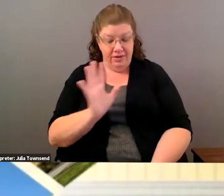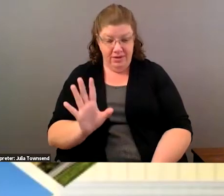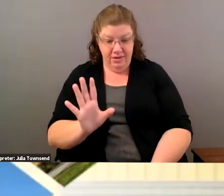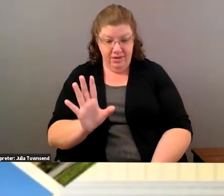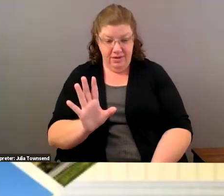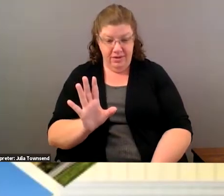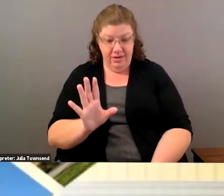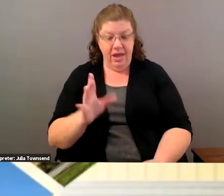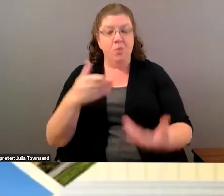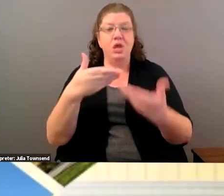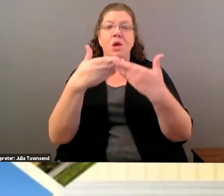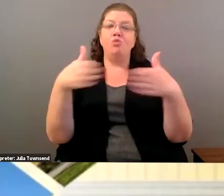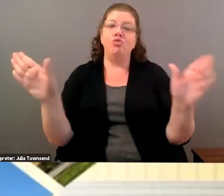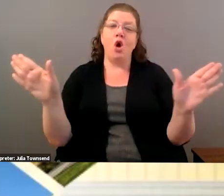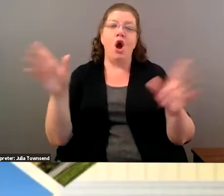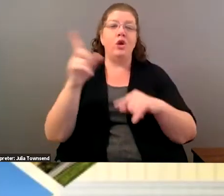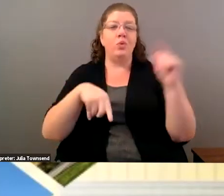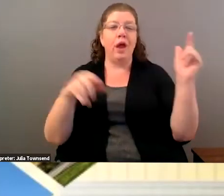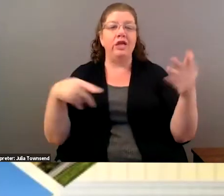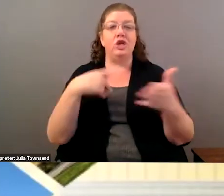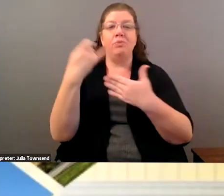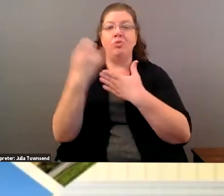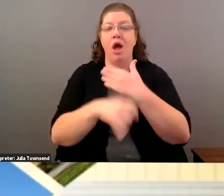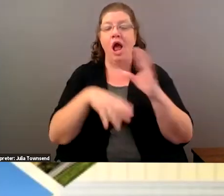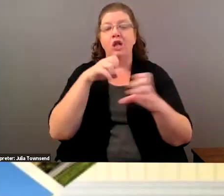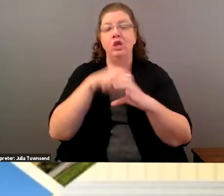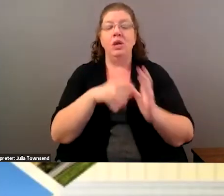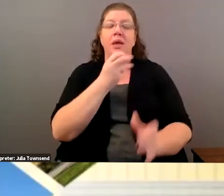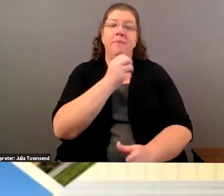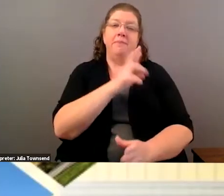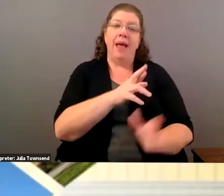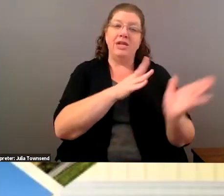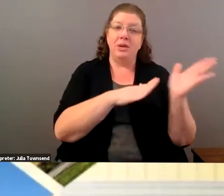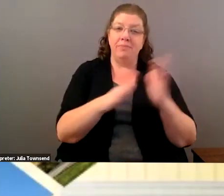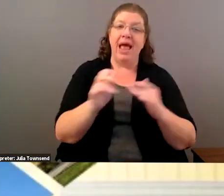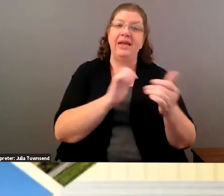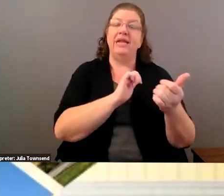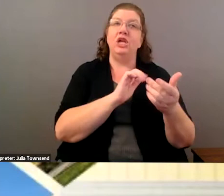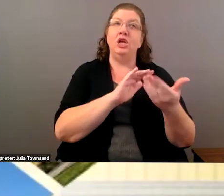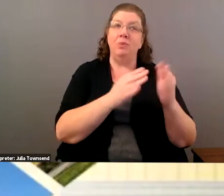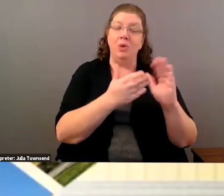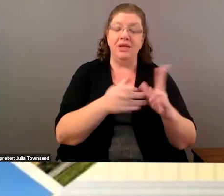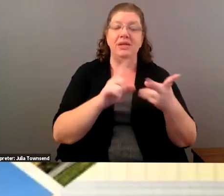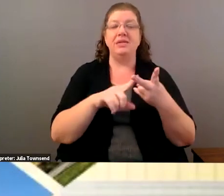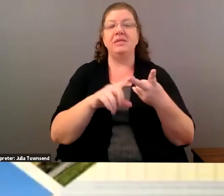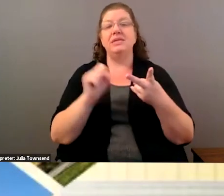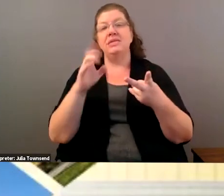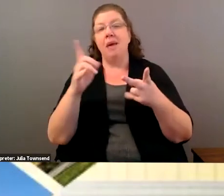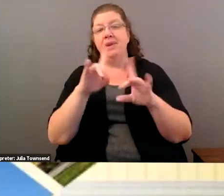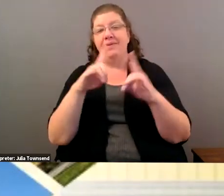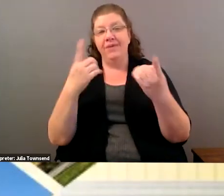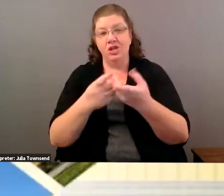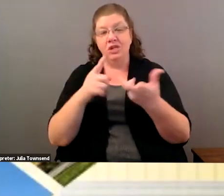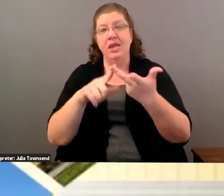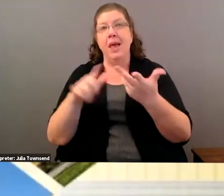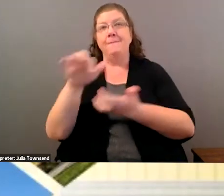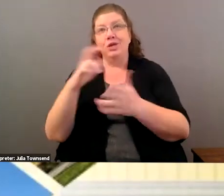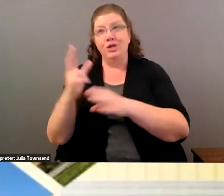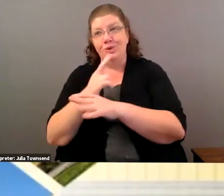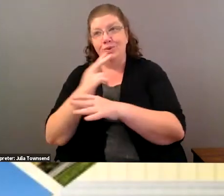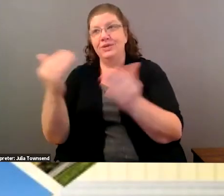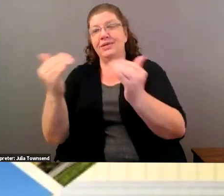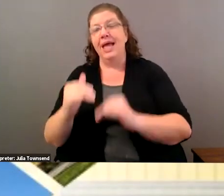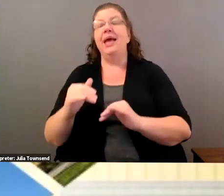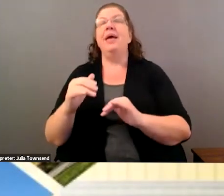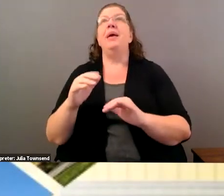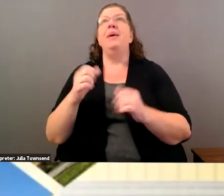broad range of projects, including master planning communities, subdivisions, mixed use, multifamily, business